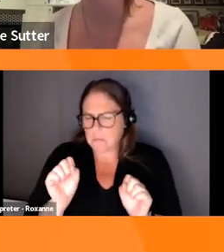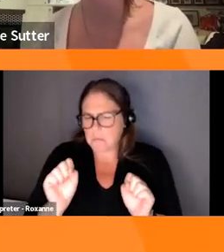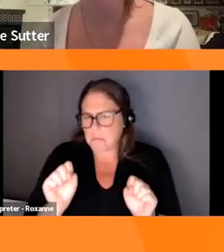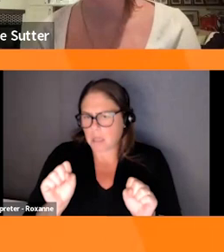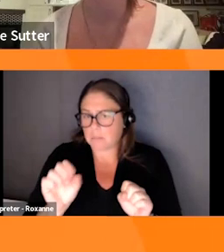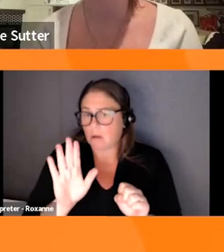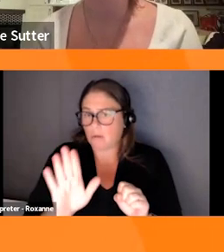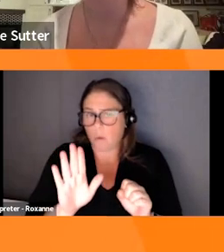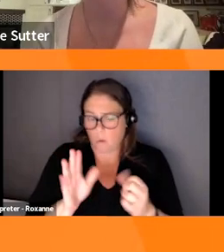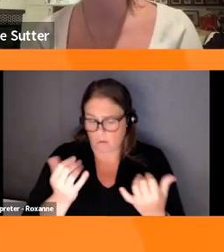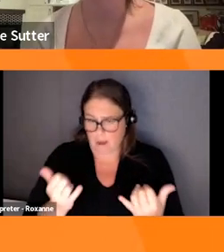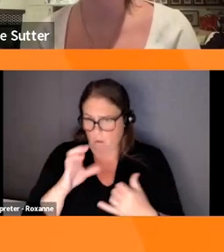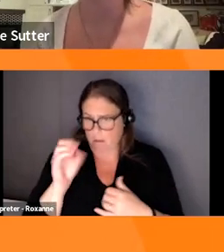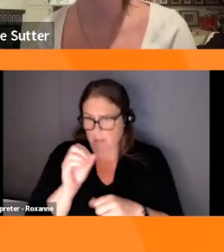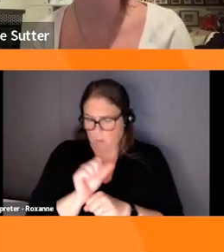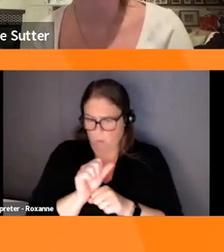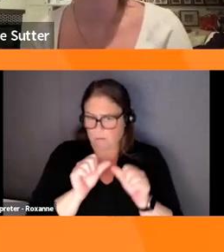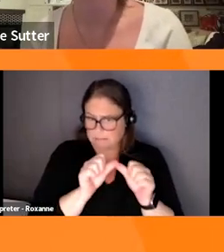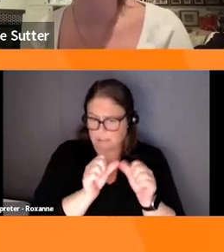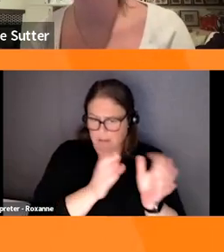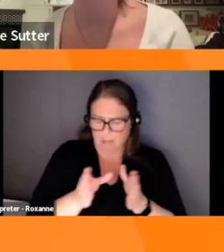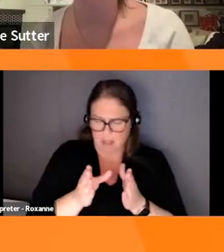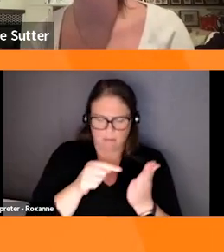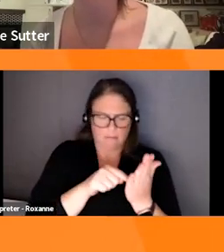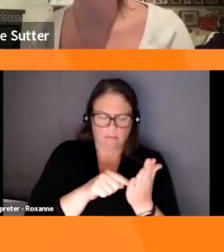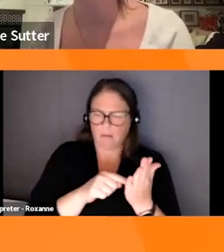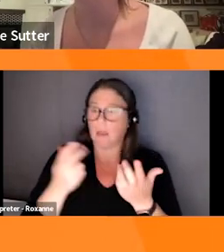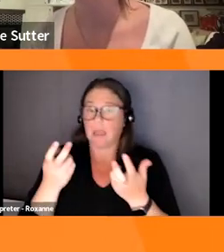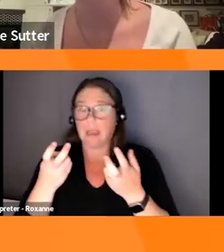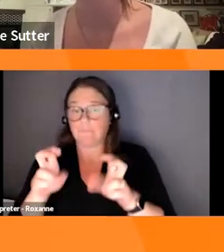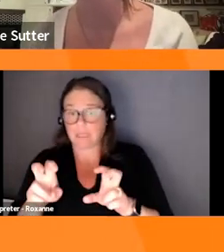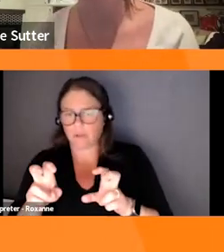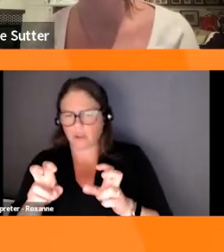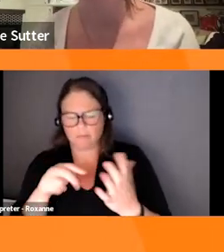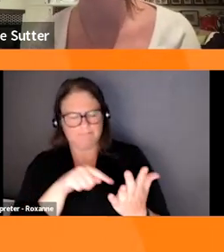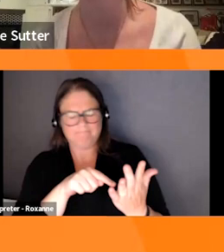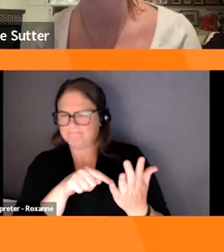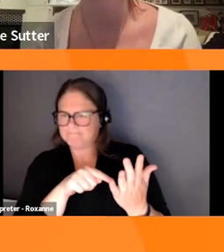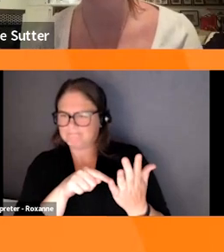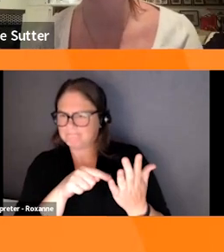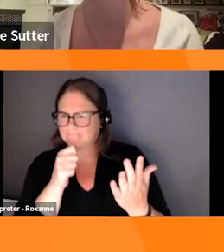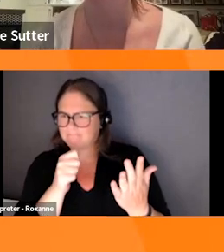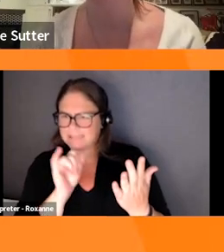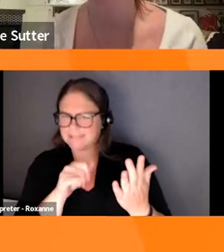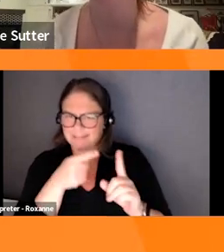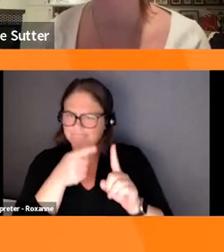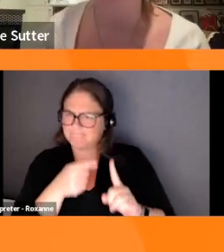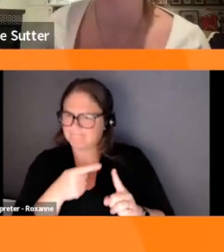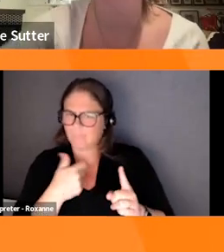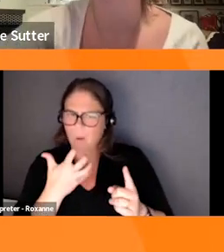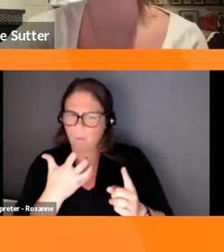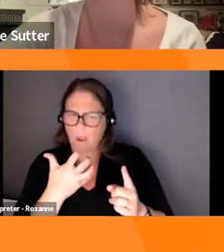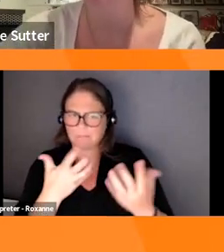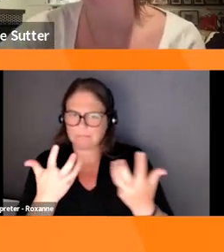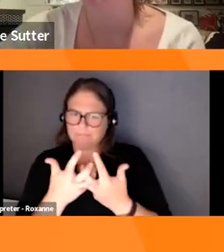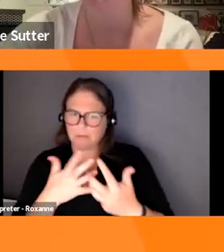sustainability plan that will not pertain to what investors are asking you to specifically disclose pertaining to ESG.